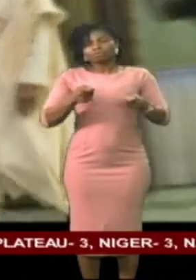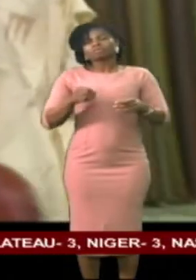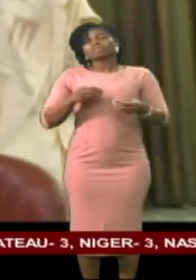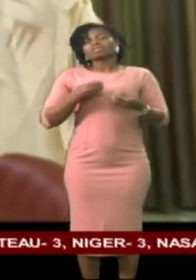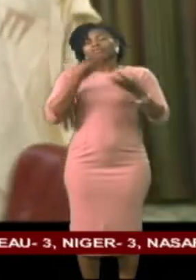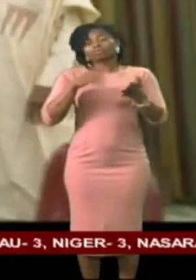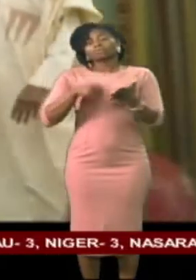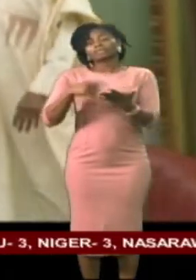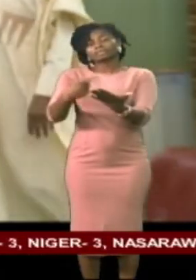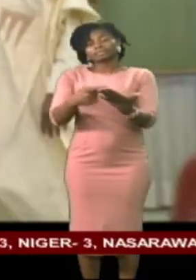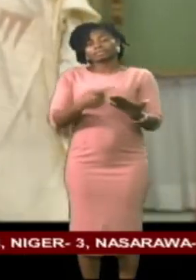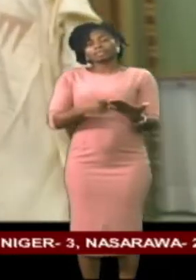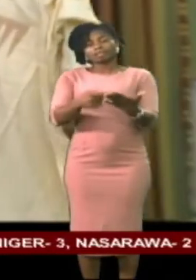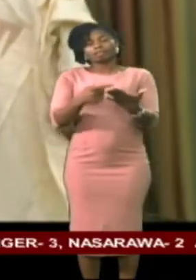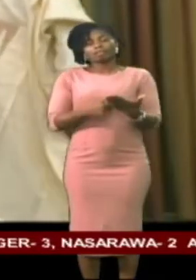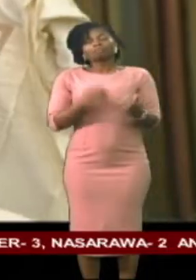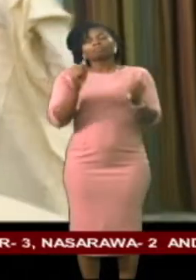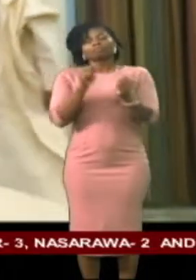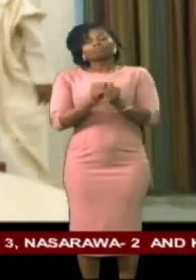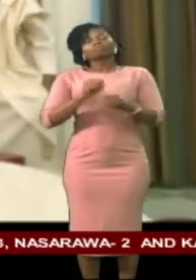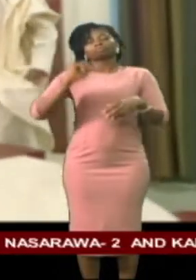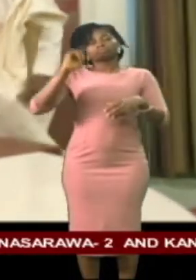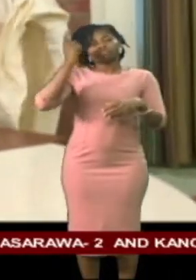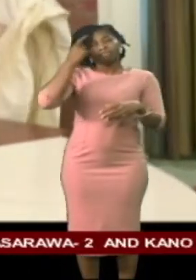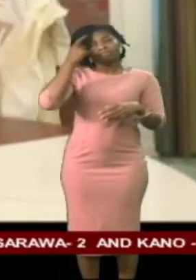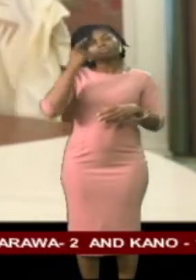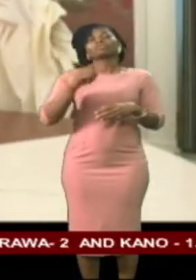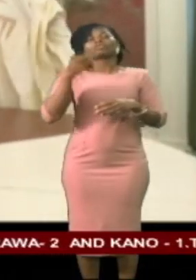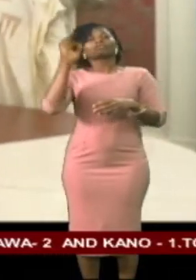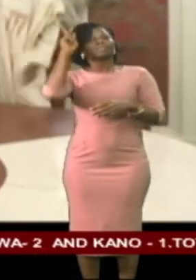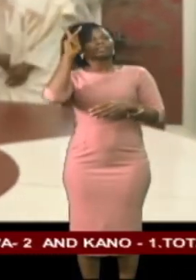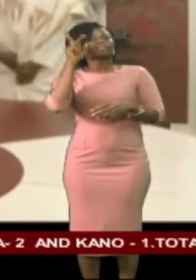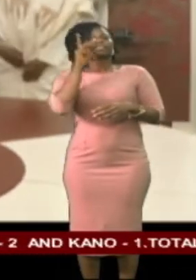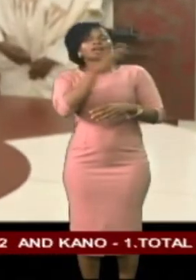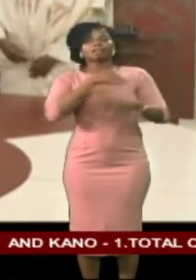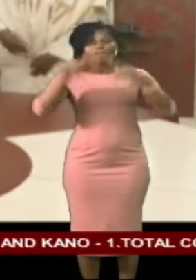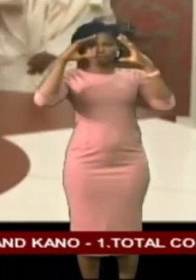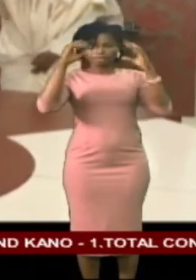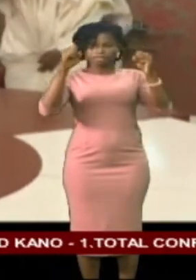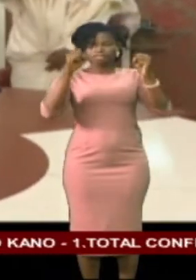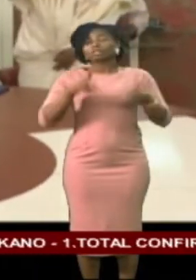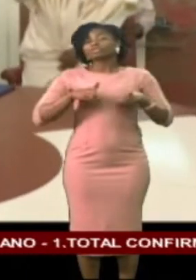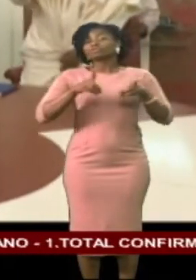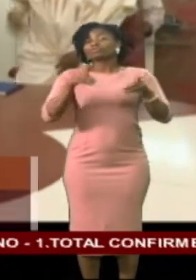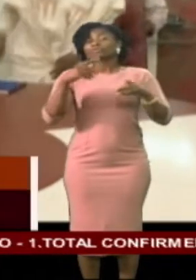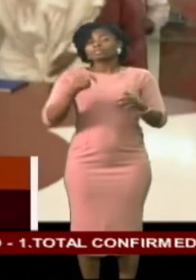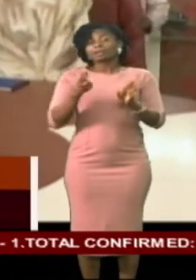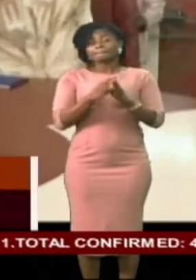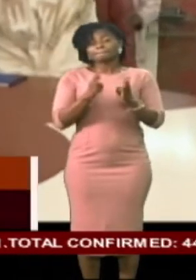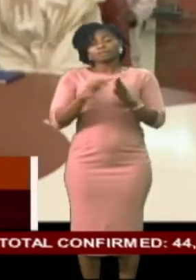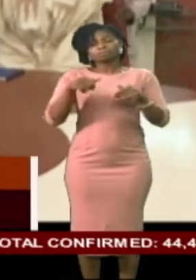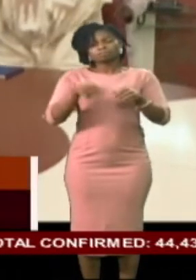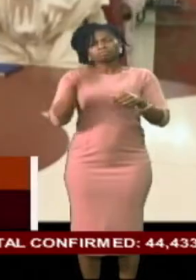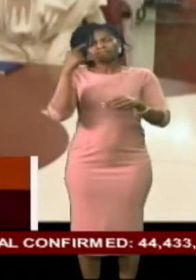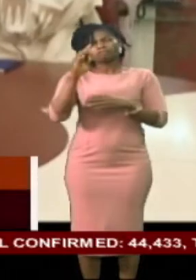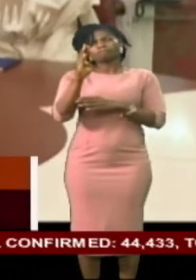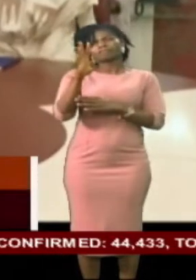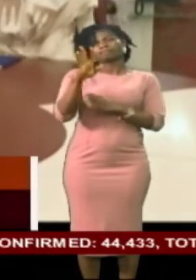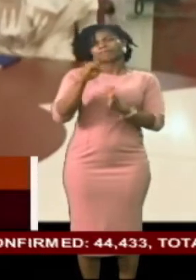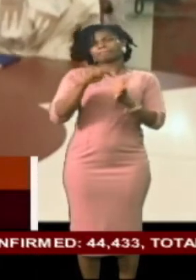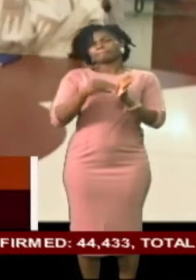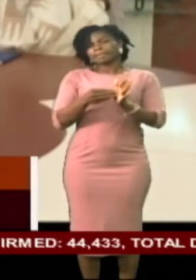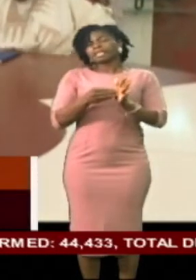interactive engagement between Governor Aminu Bello Masari and President Muhammadu Buhari. During the meeting, which lasted about 45